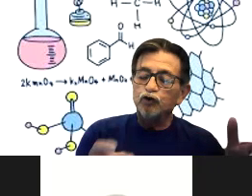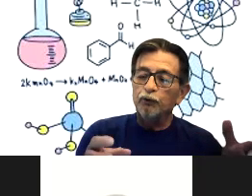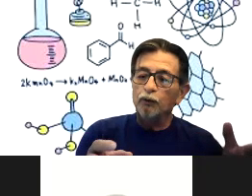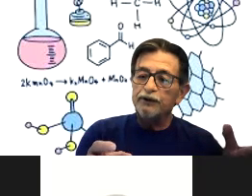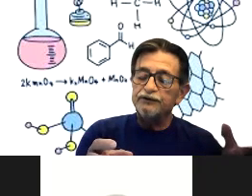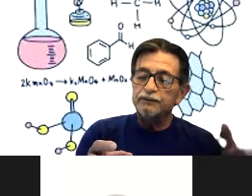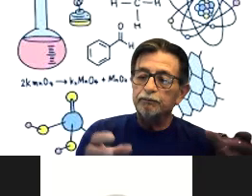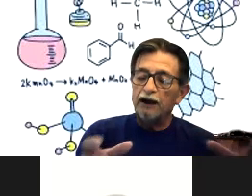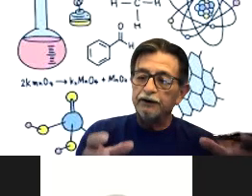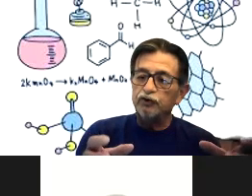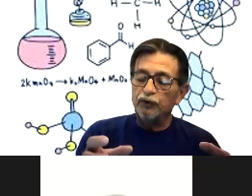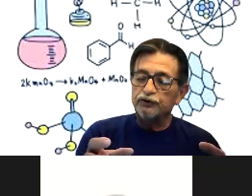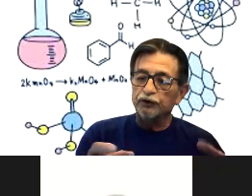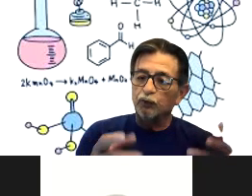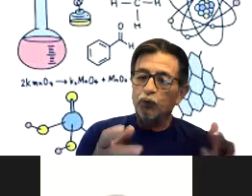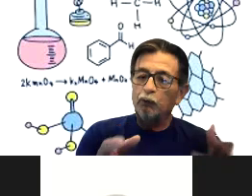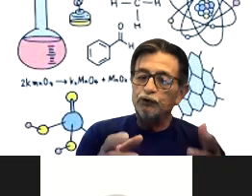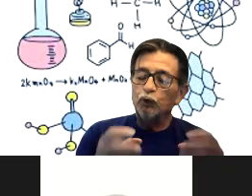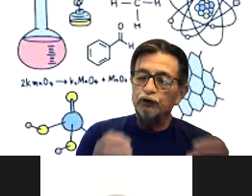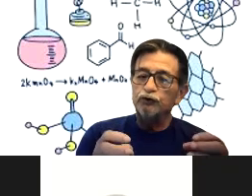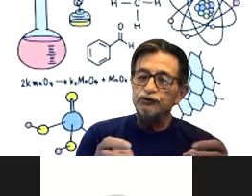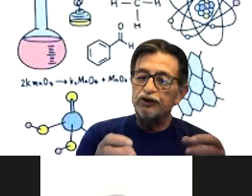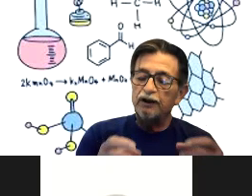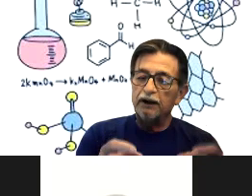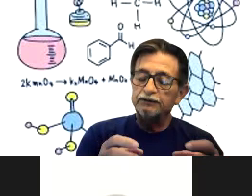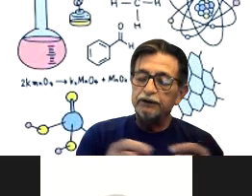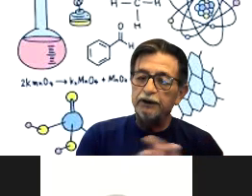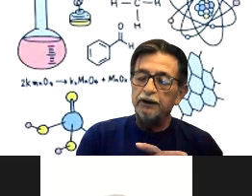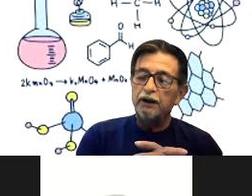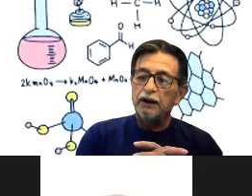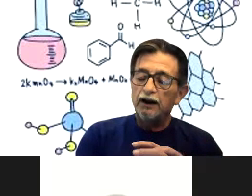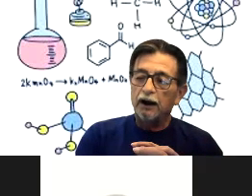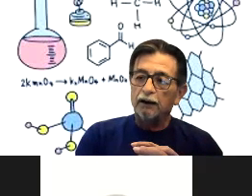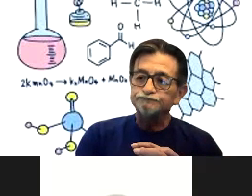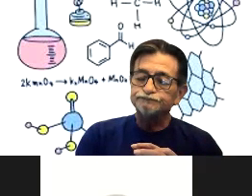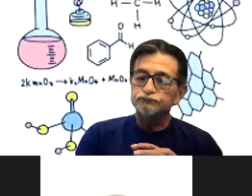I have two bromines bonded to each other. What could you say about the